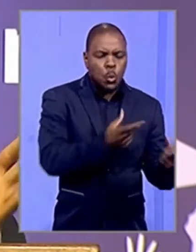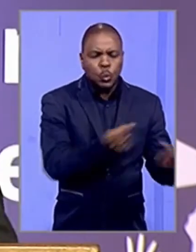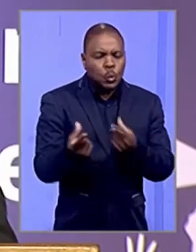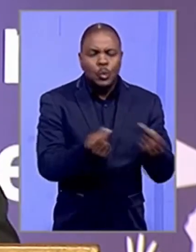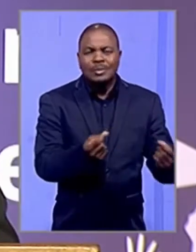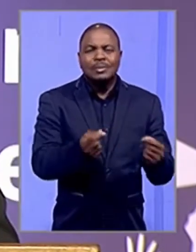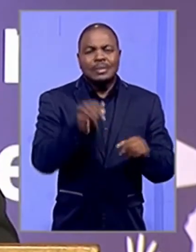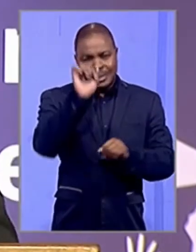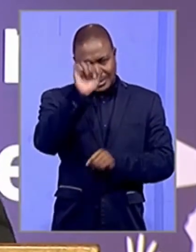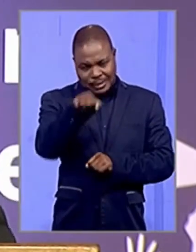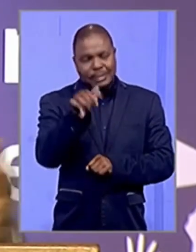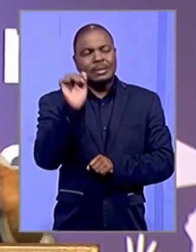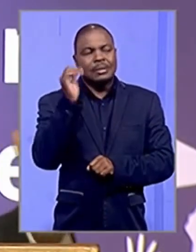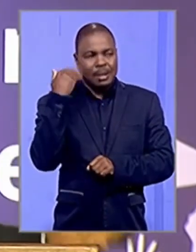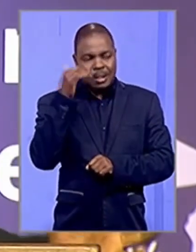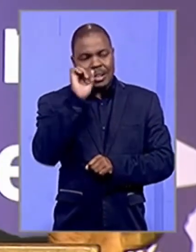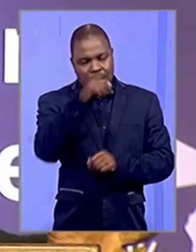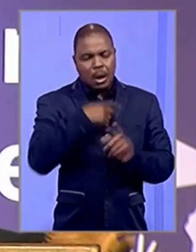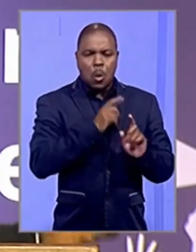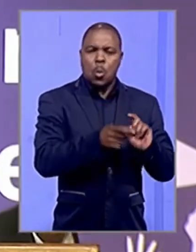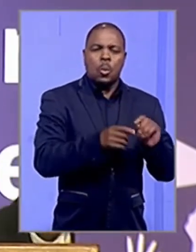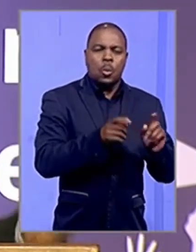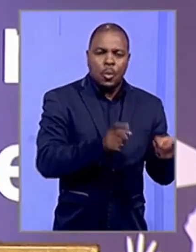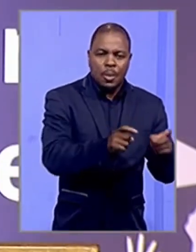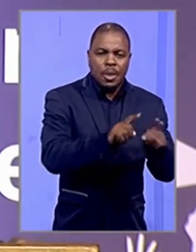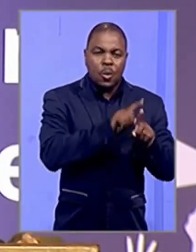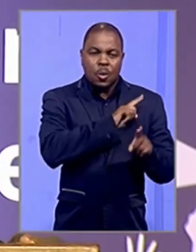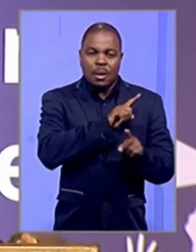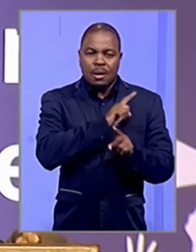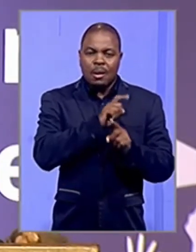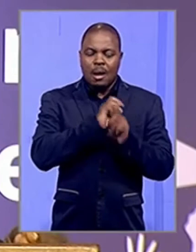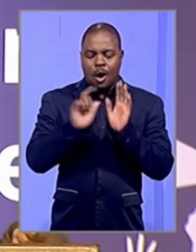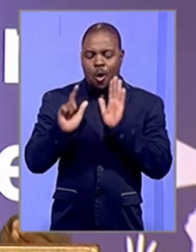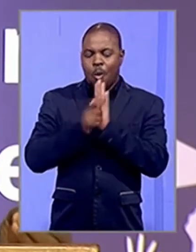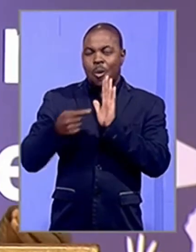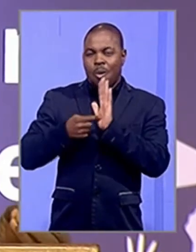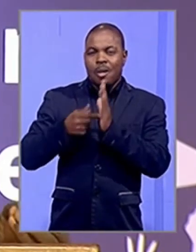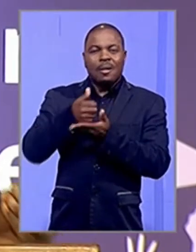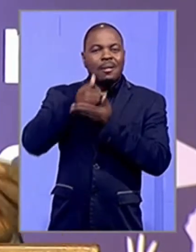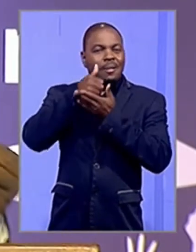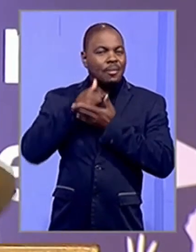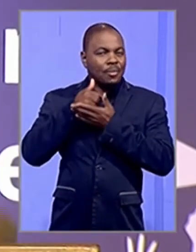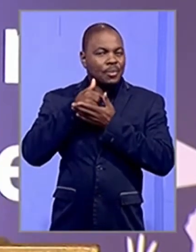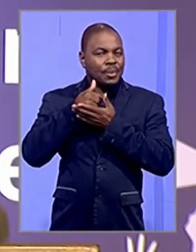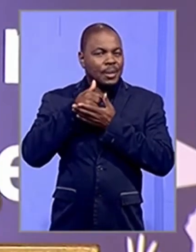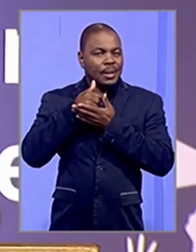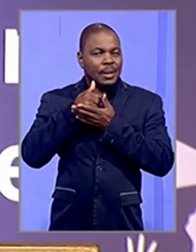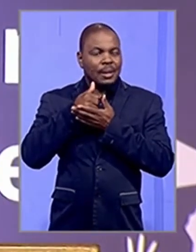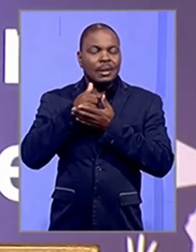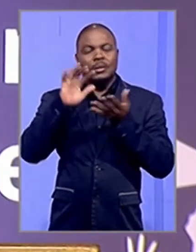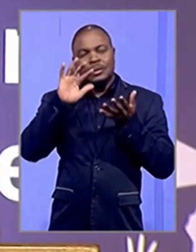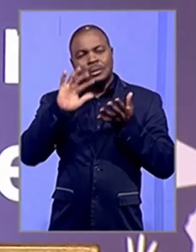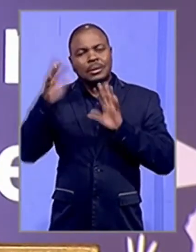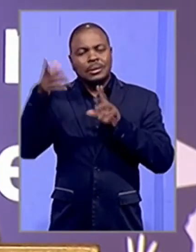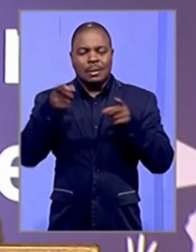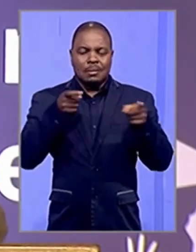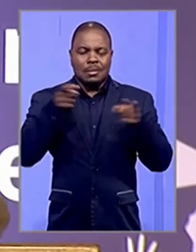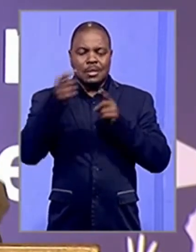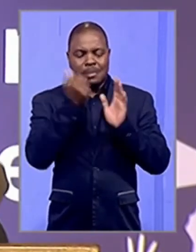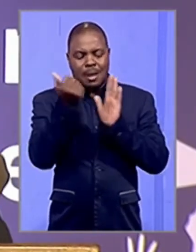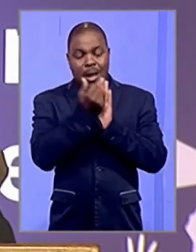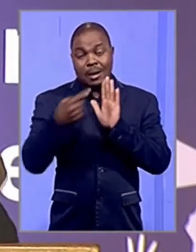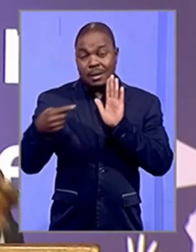Yes, indeed we did. And we were armed by a legislation. The Disaster Management